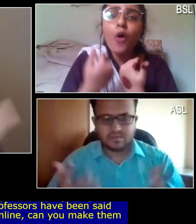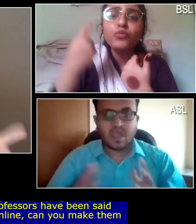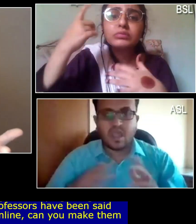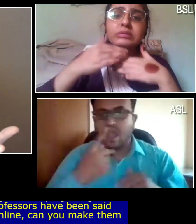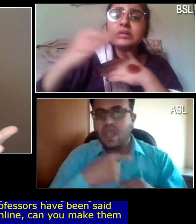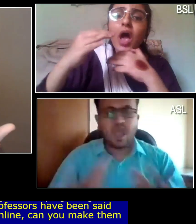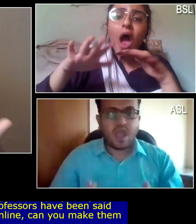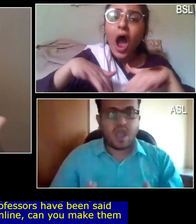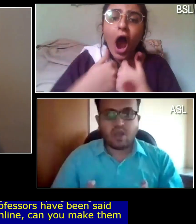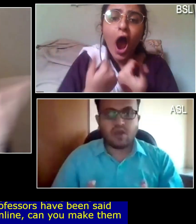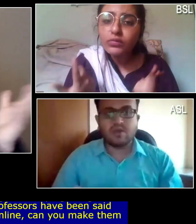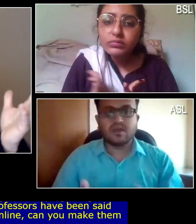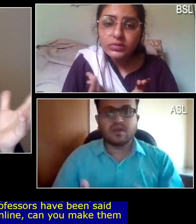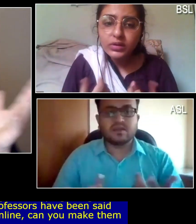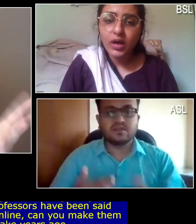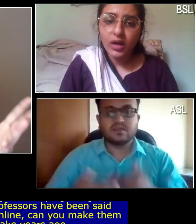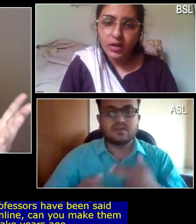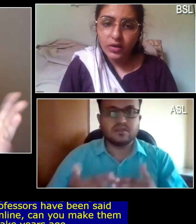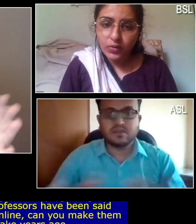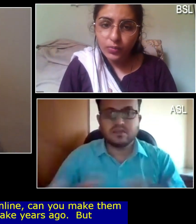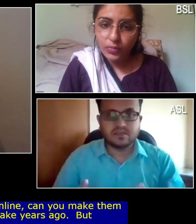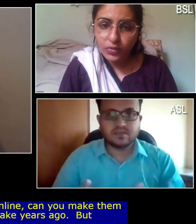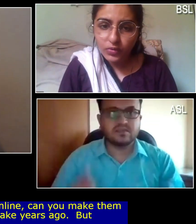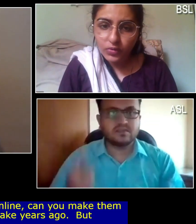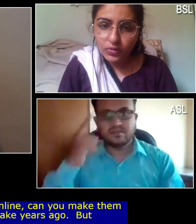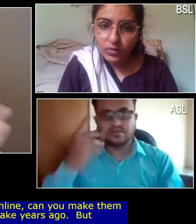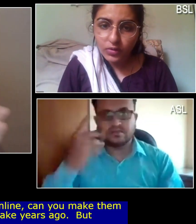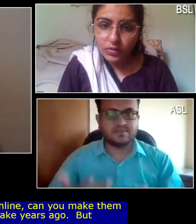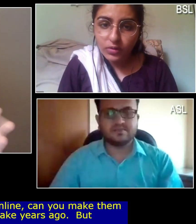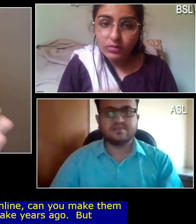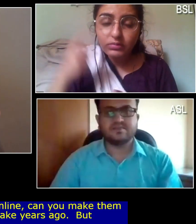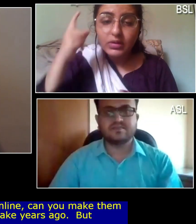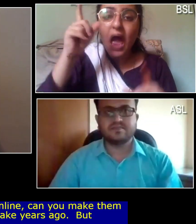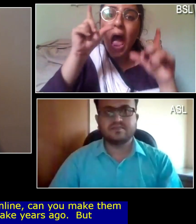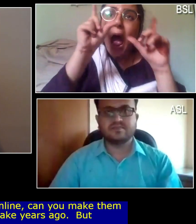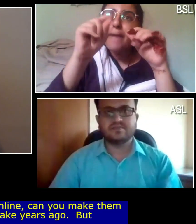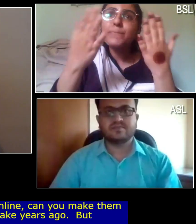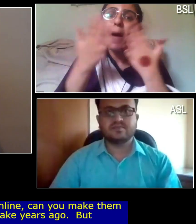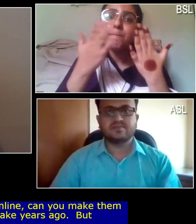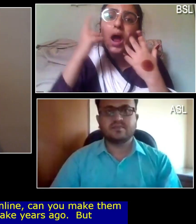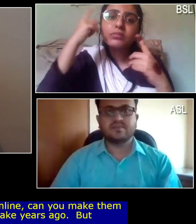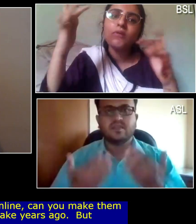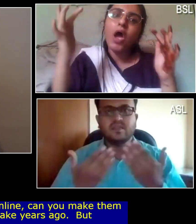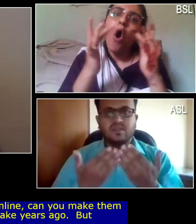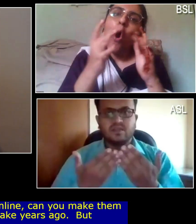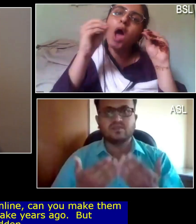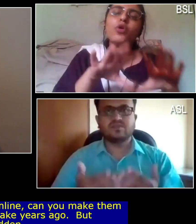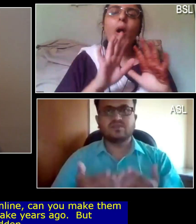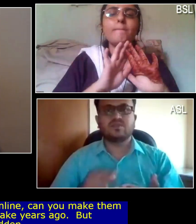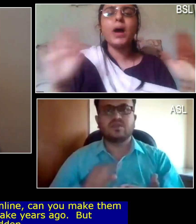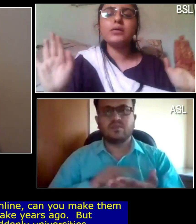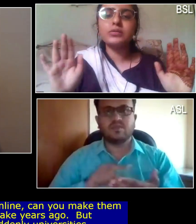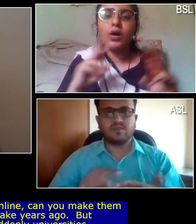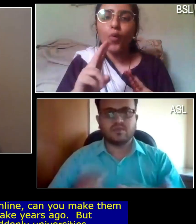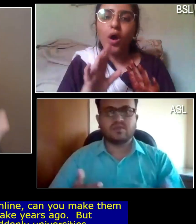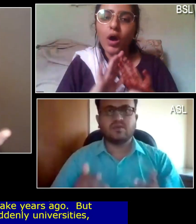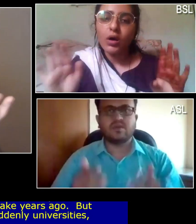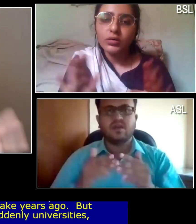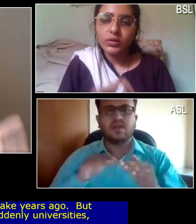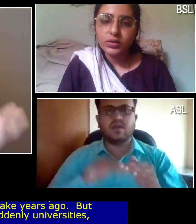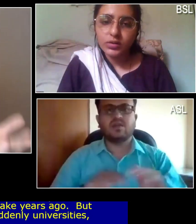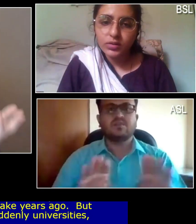when they actually had to get it done, poof, suddenly universities, colleges around the world are online,